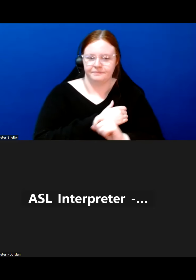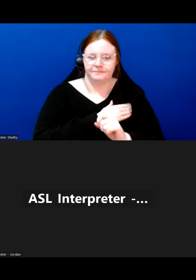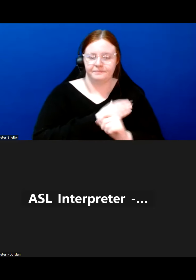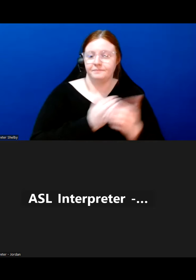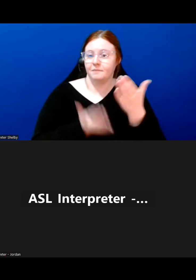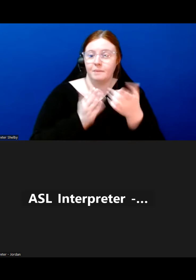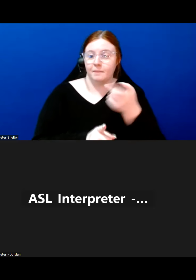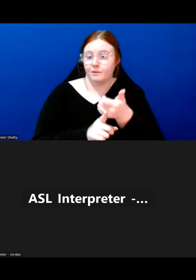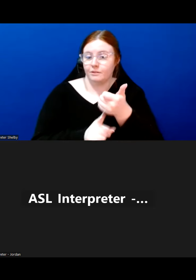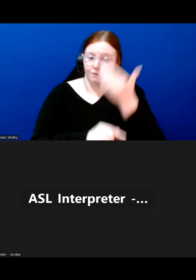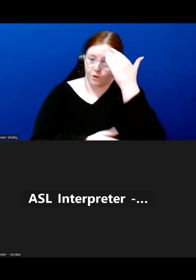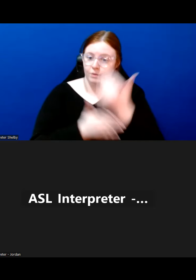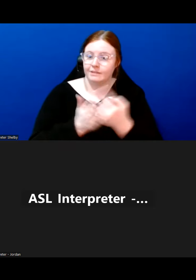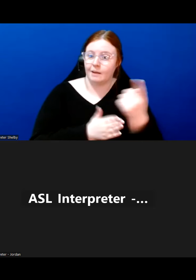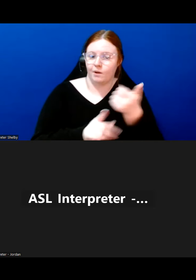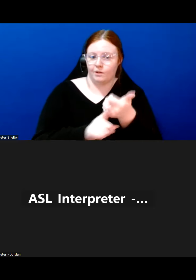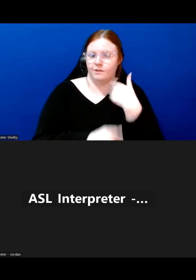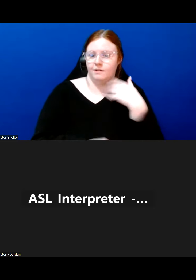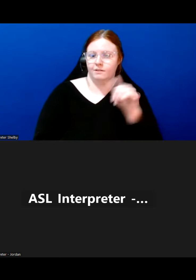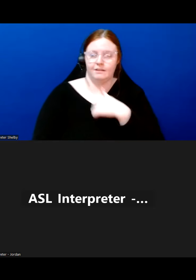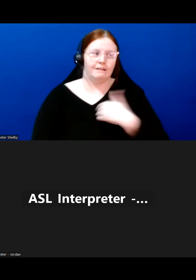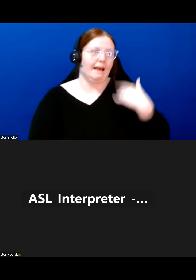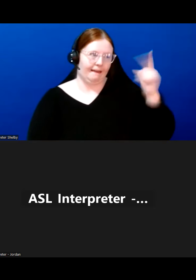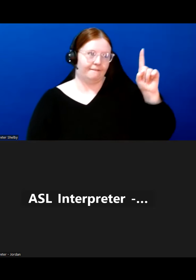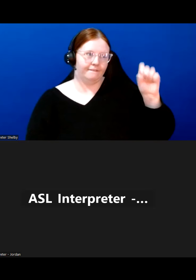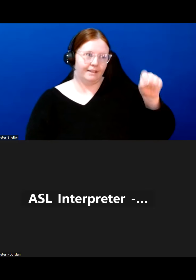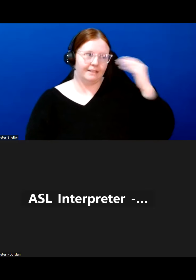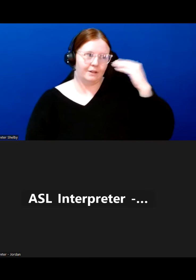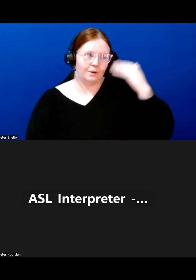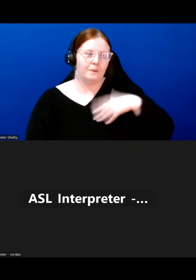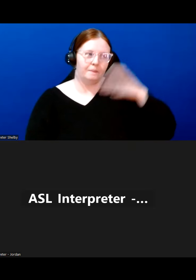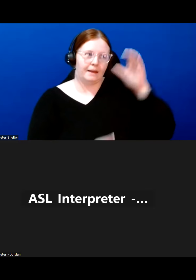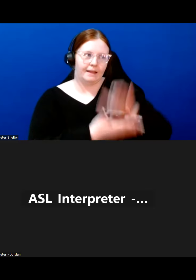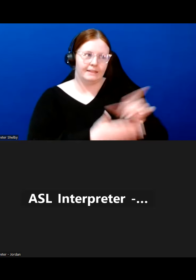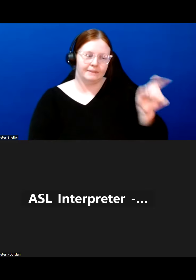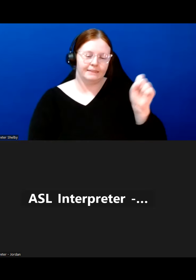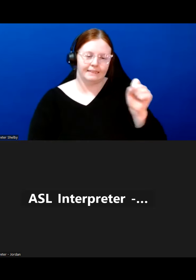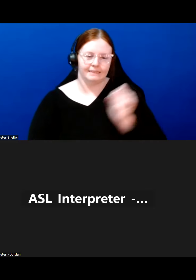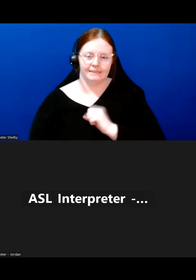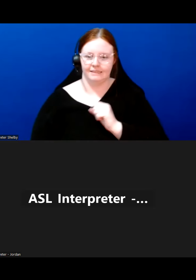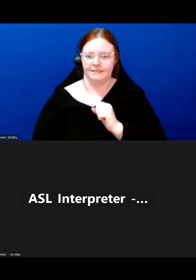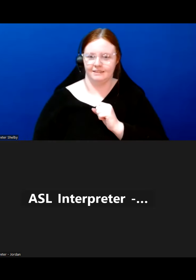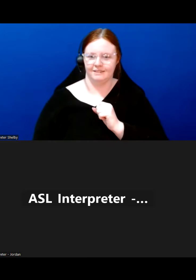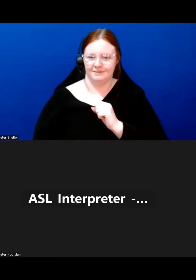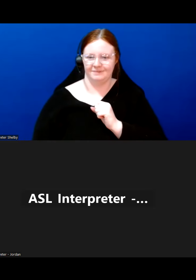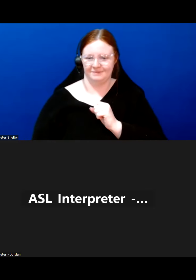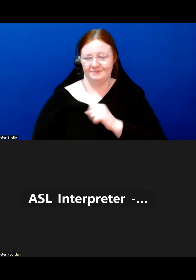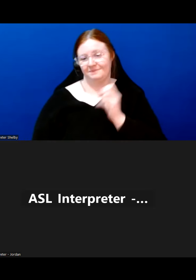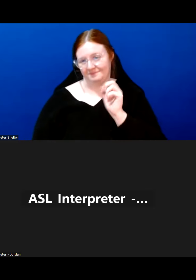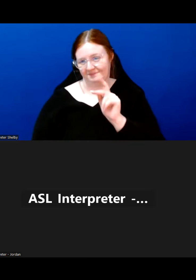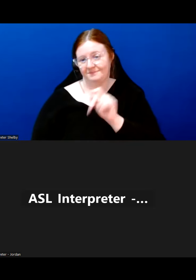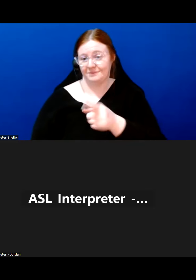has something like this. I have one like that, but mine has Yeah. husband on top. Okay, you have one